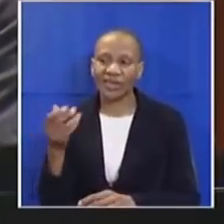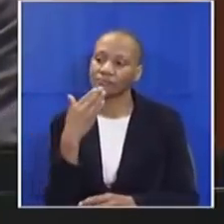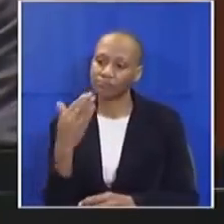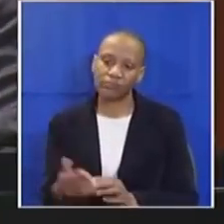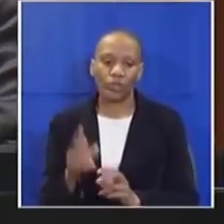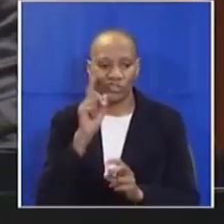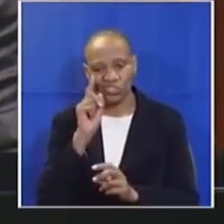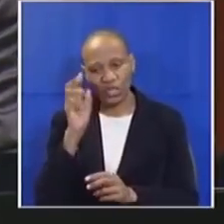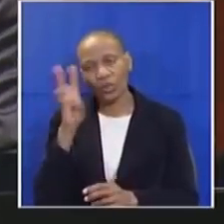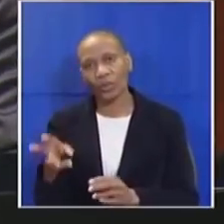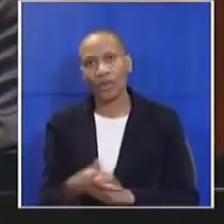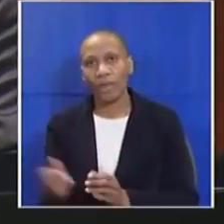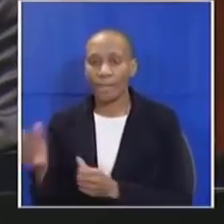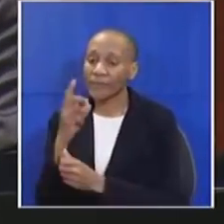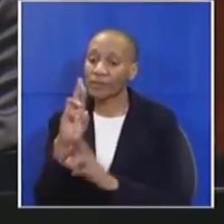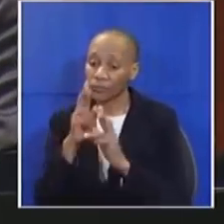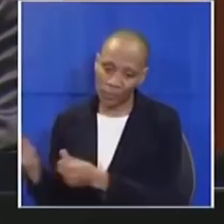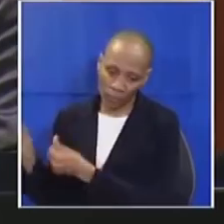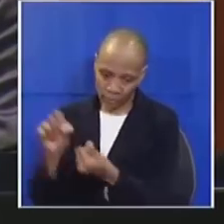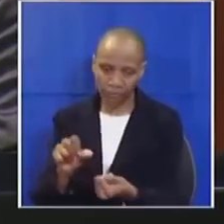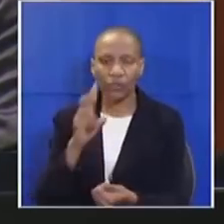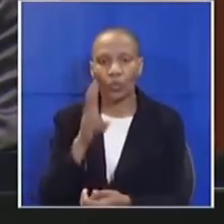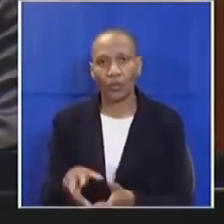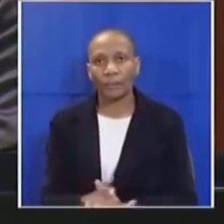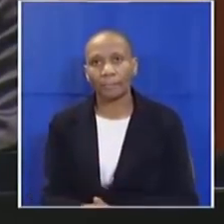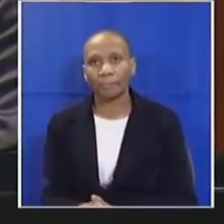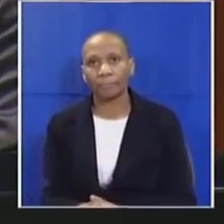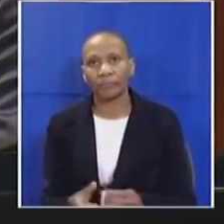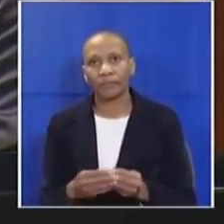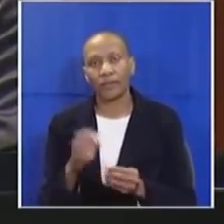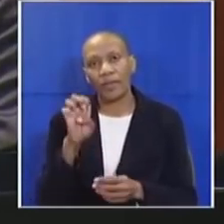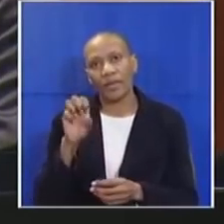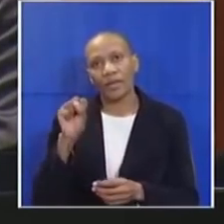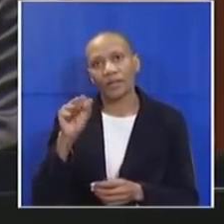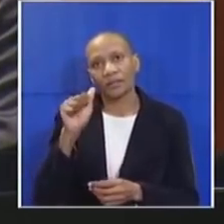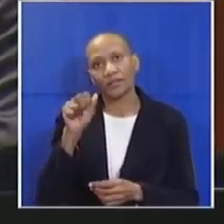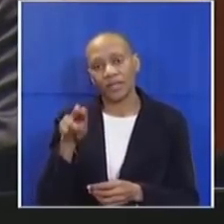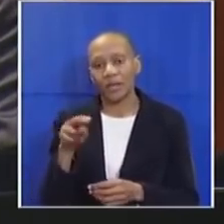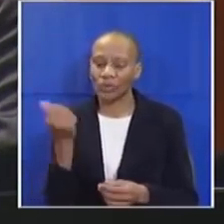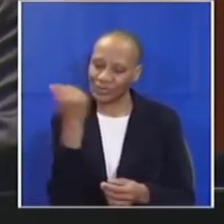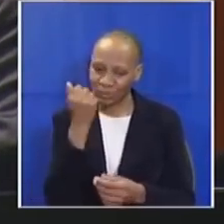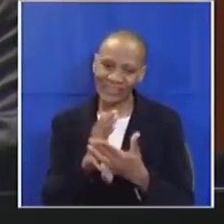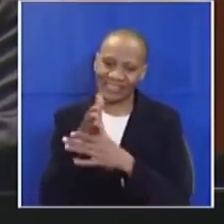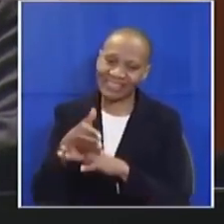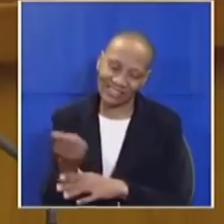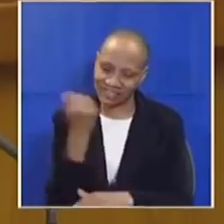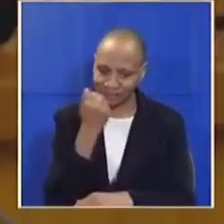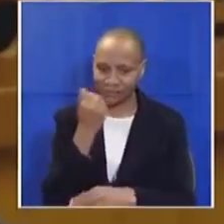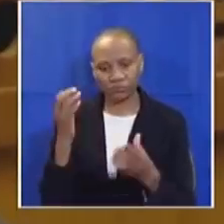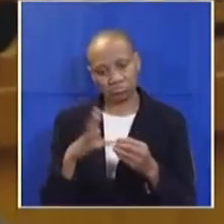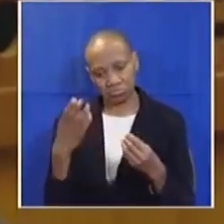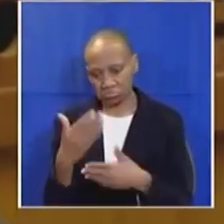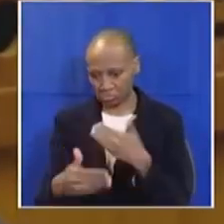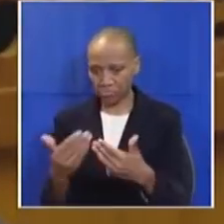record and we'll come and report to the House. Honourable Esau, sorry to disturb you, but you can finish